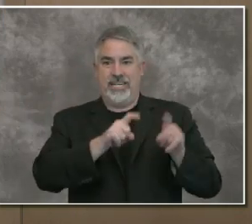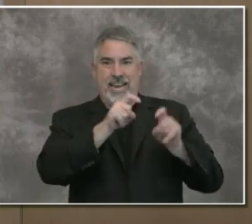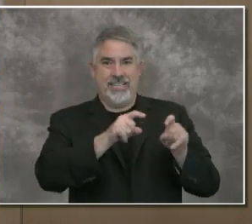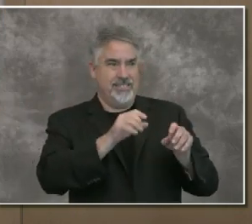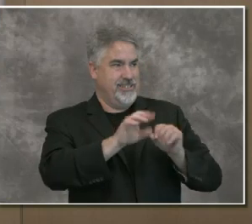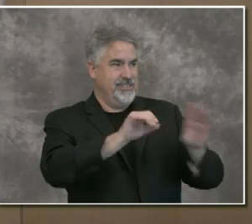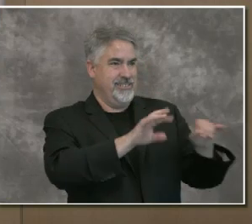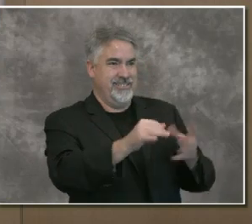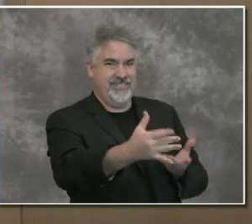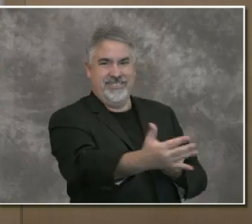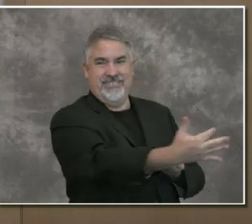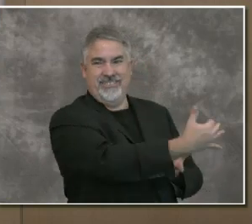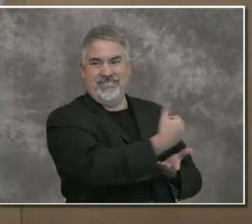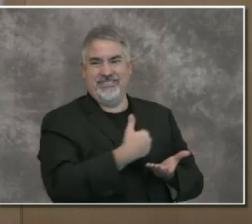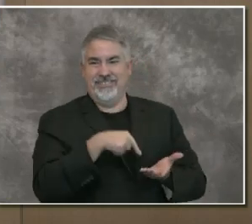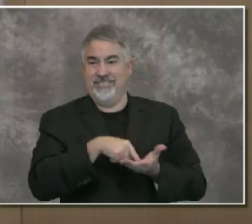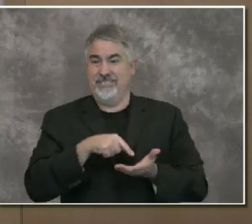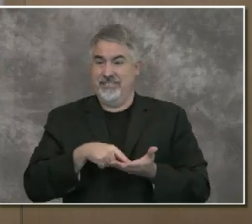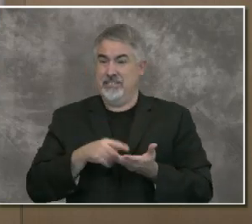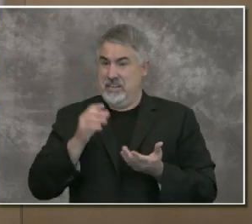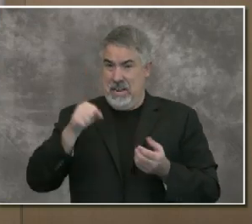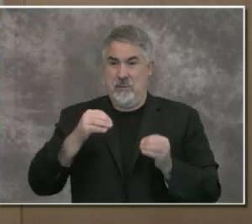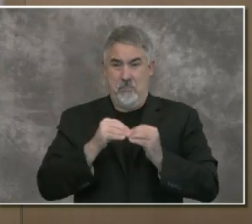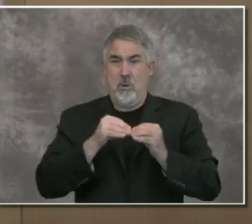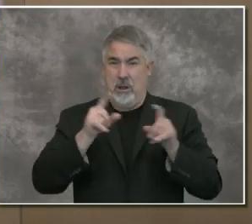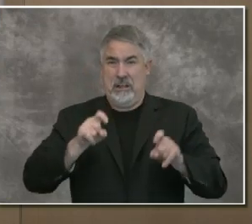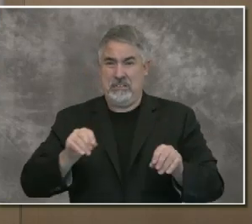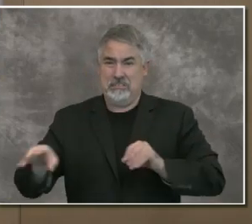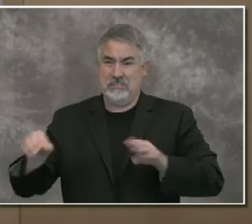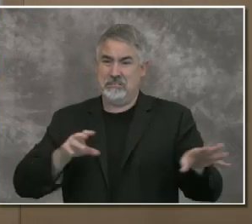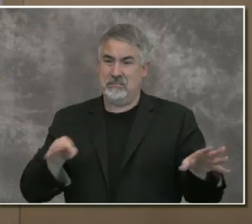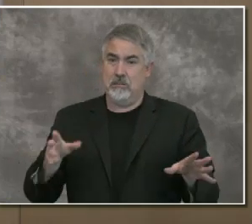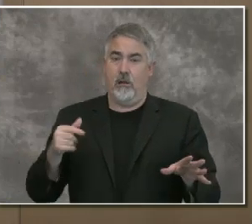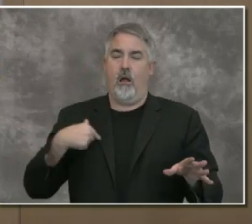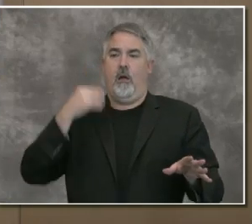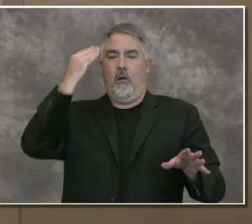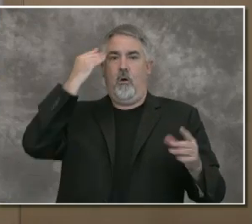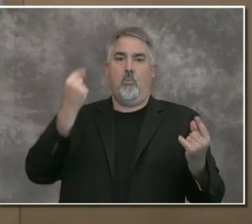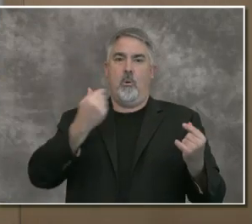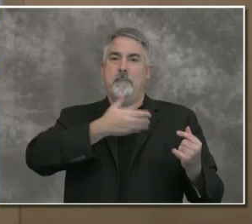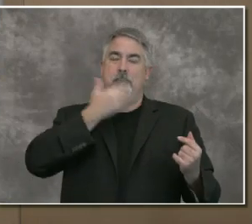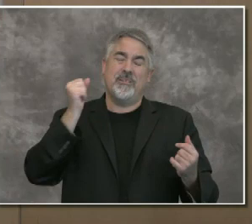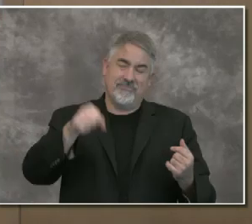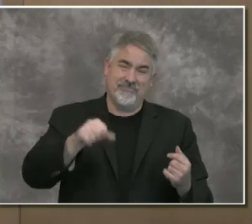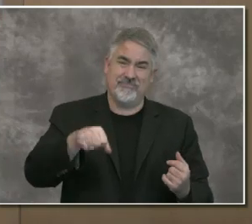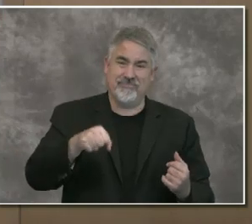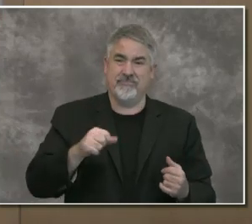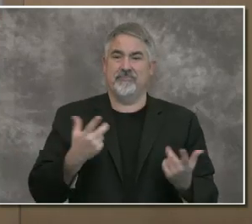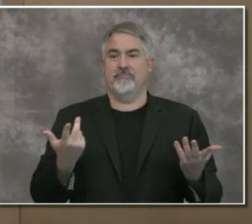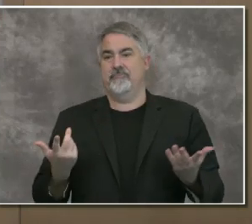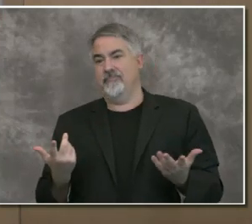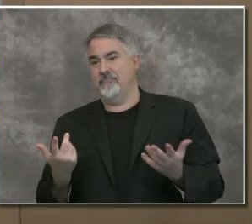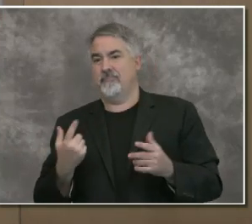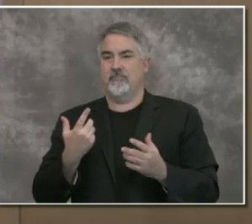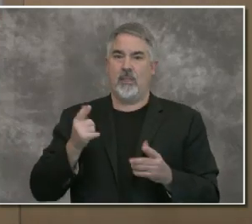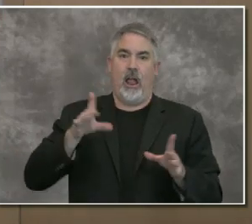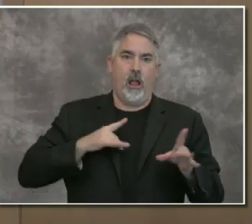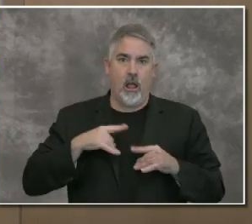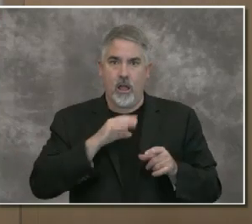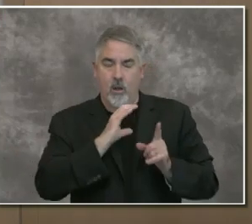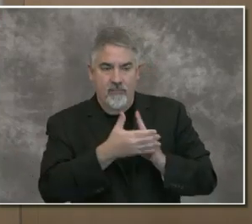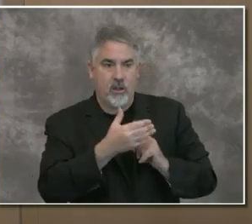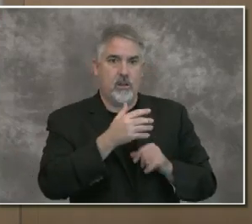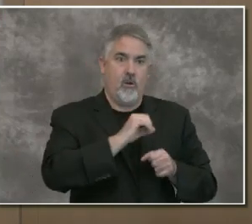testing, and that would help us determine if we have more individuals out in the community that are positive, and we know that we do.